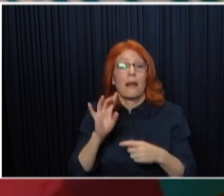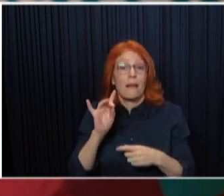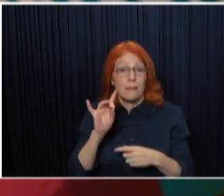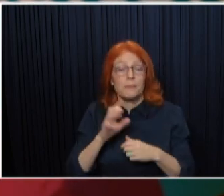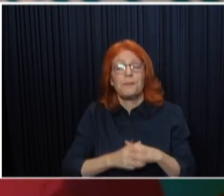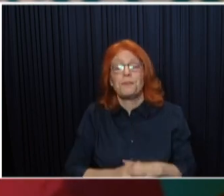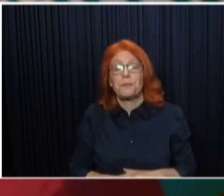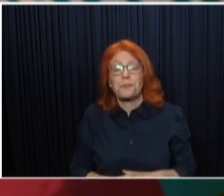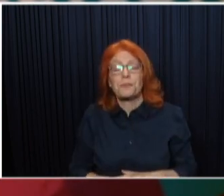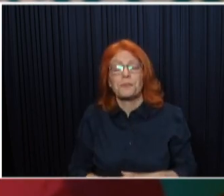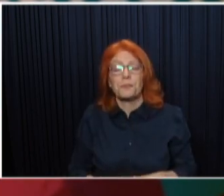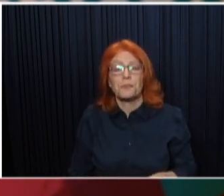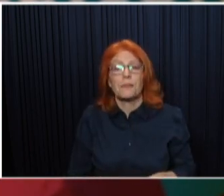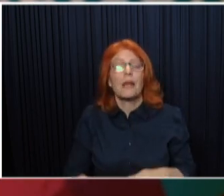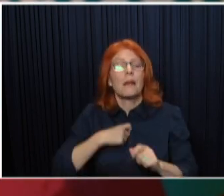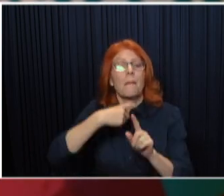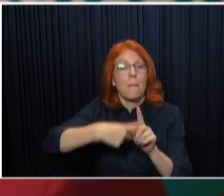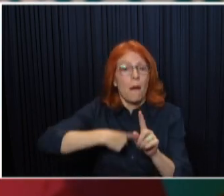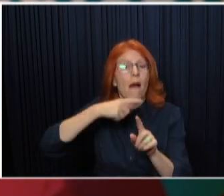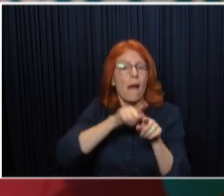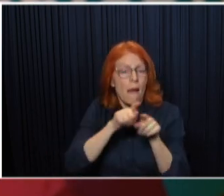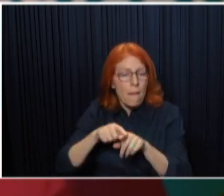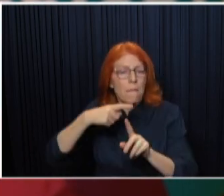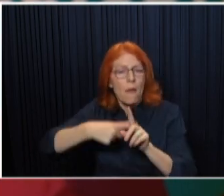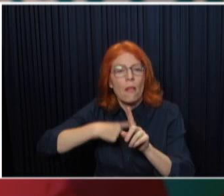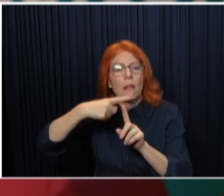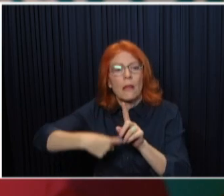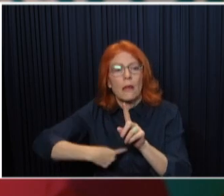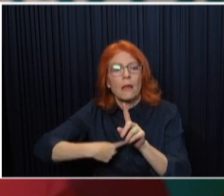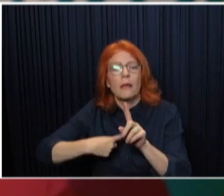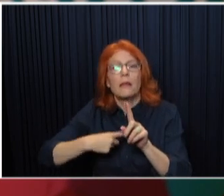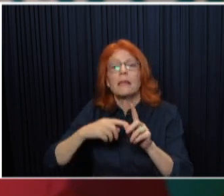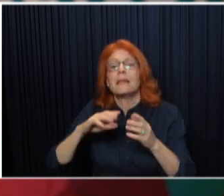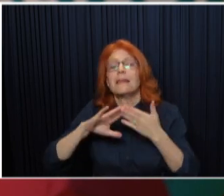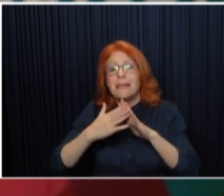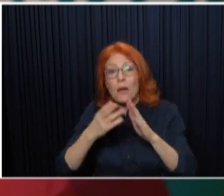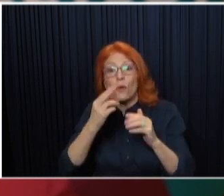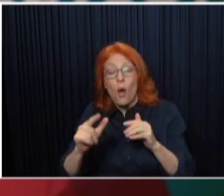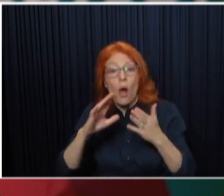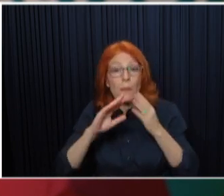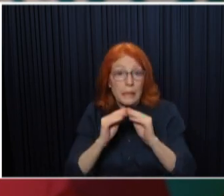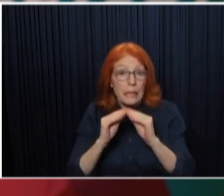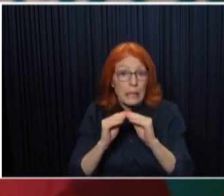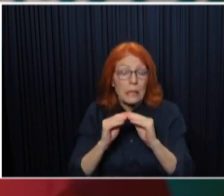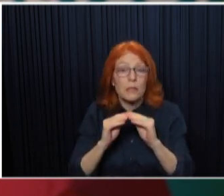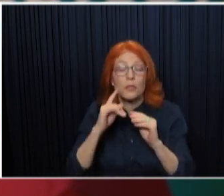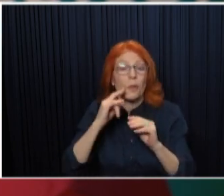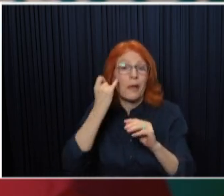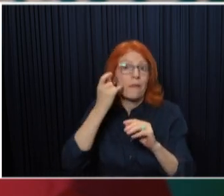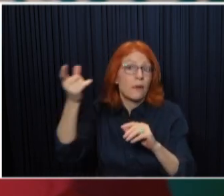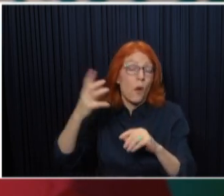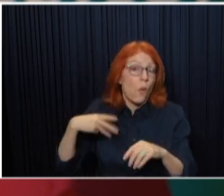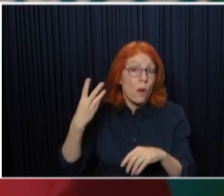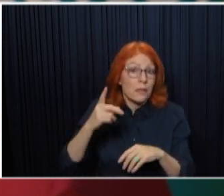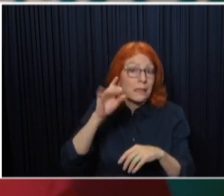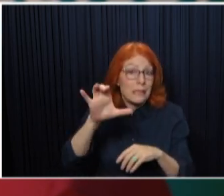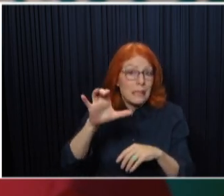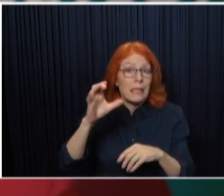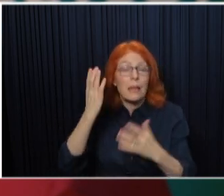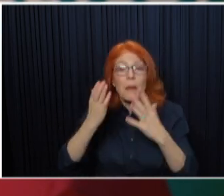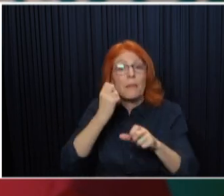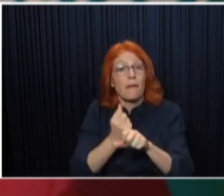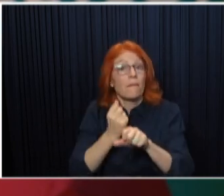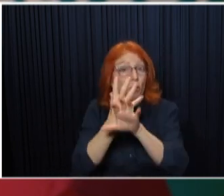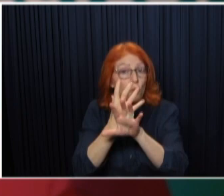as having monthly town hall meetings. If I'm in Washington, D.C., they might be